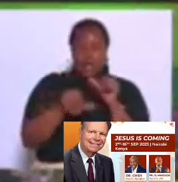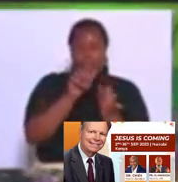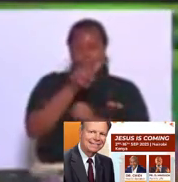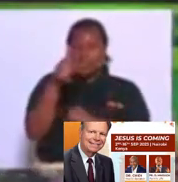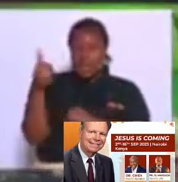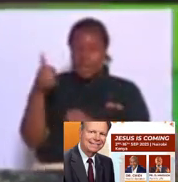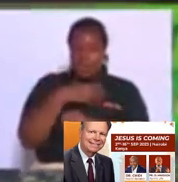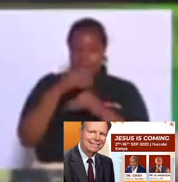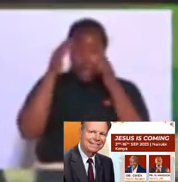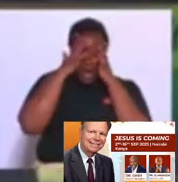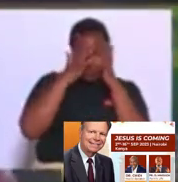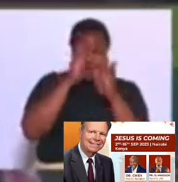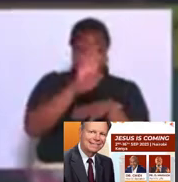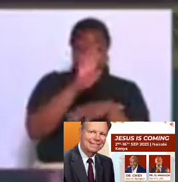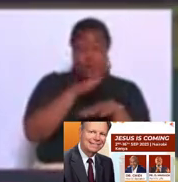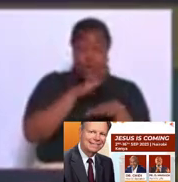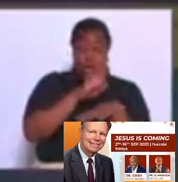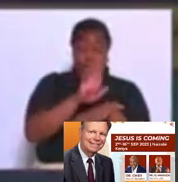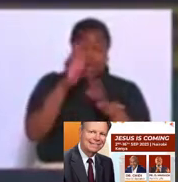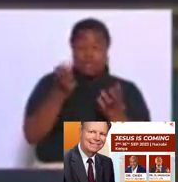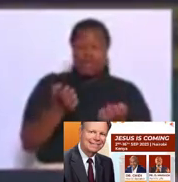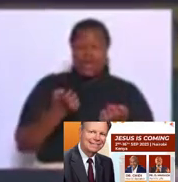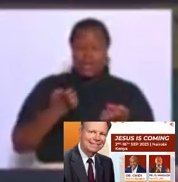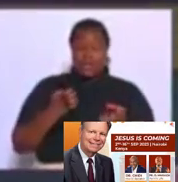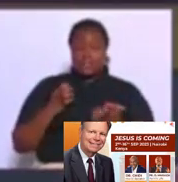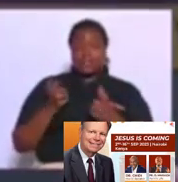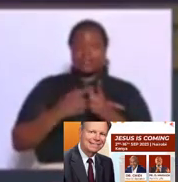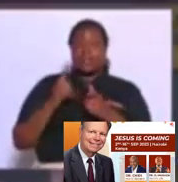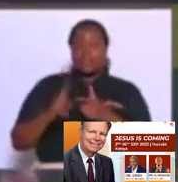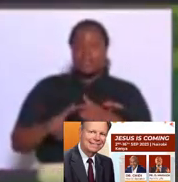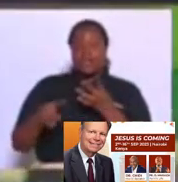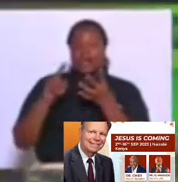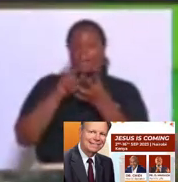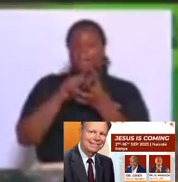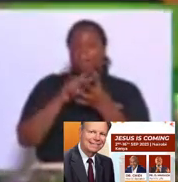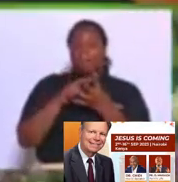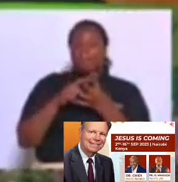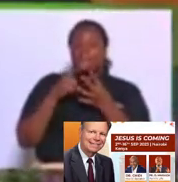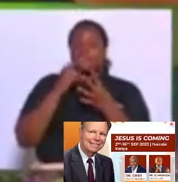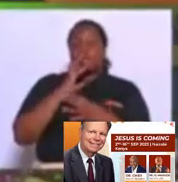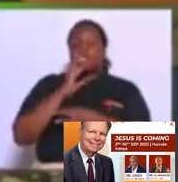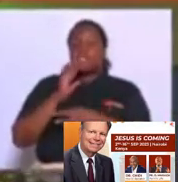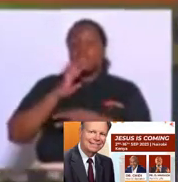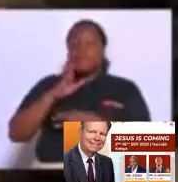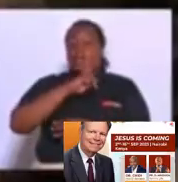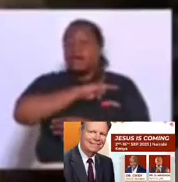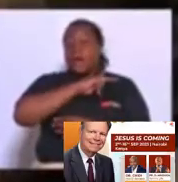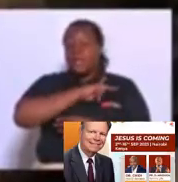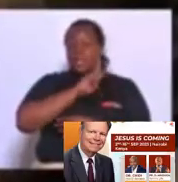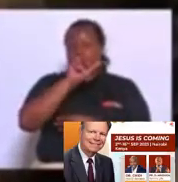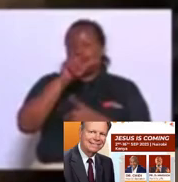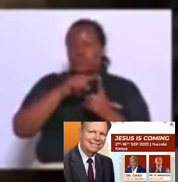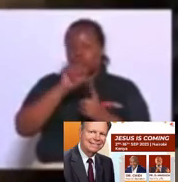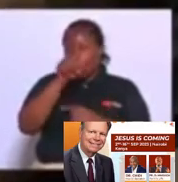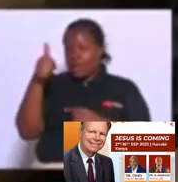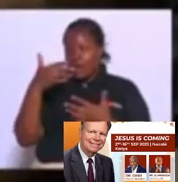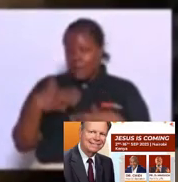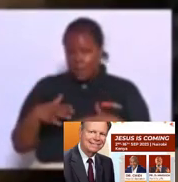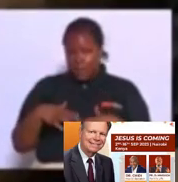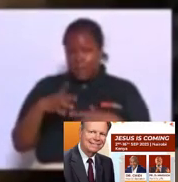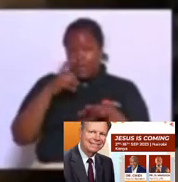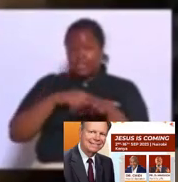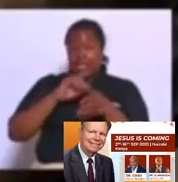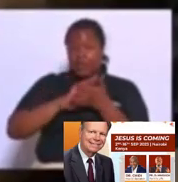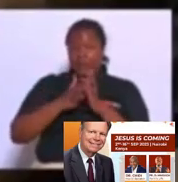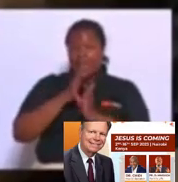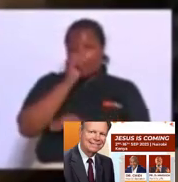and focus on their needs. And then speak kindly to people, especially as people get older. You know, some